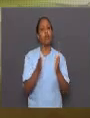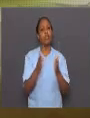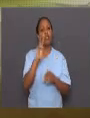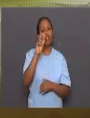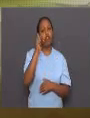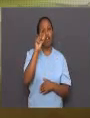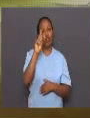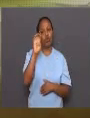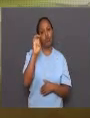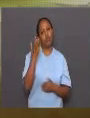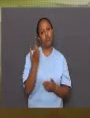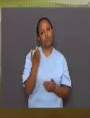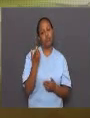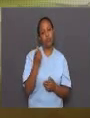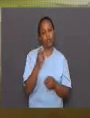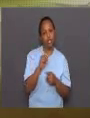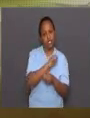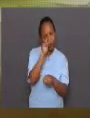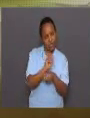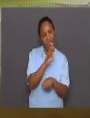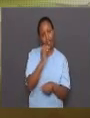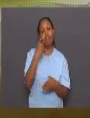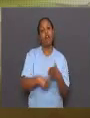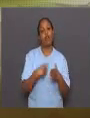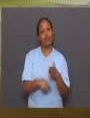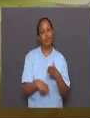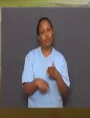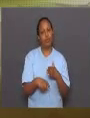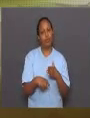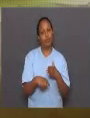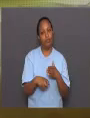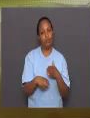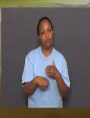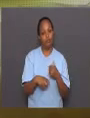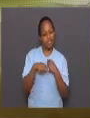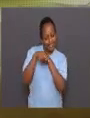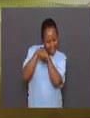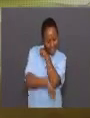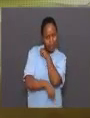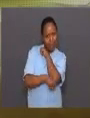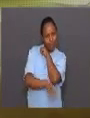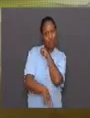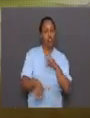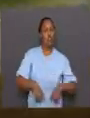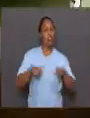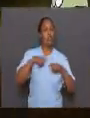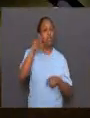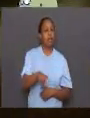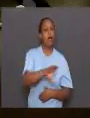values, institutions, and rights that need to become deep-rooted in Africa?